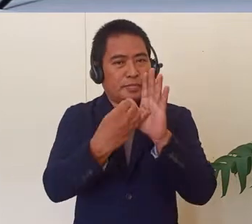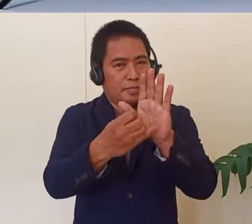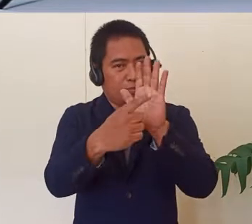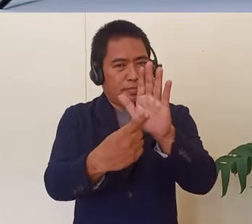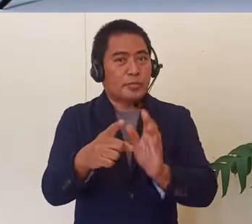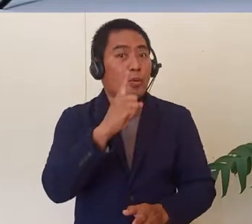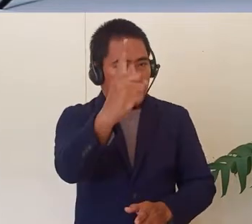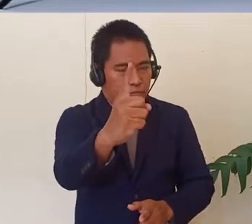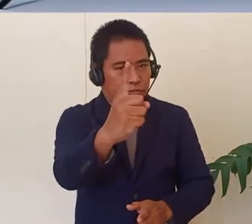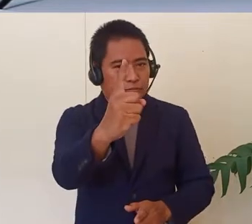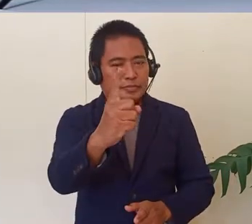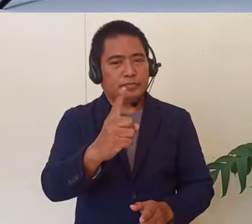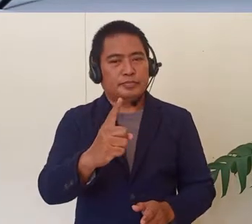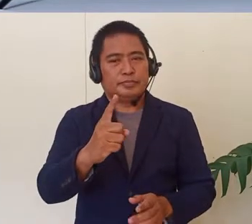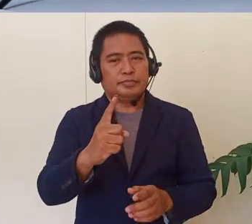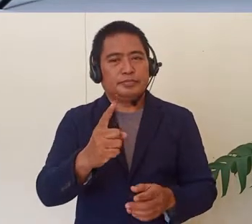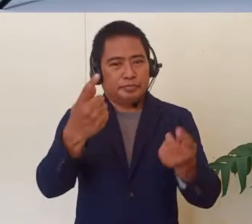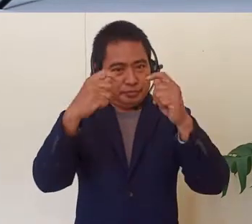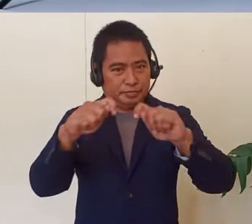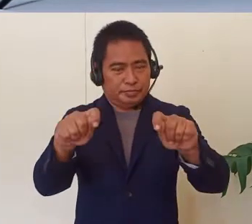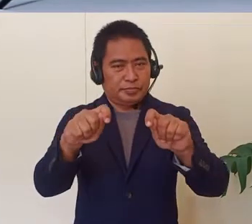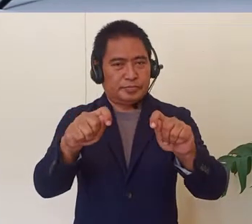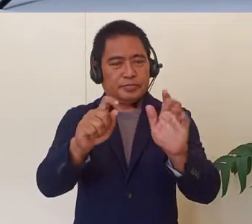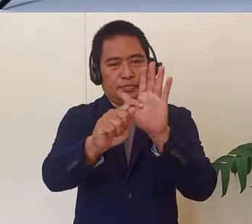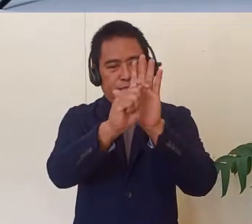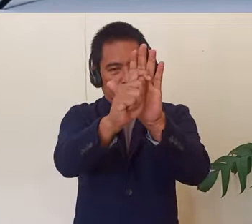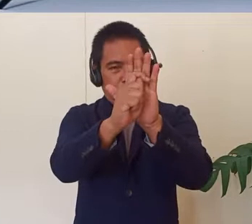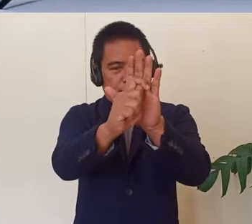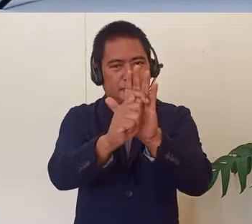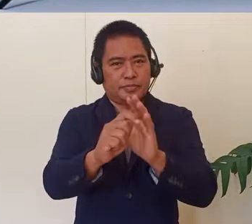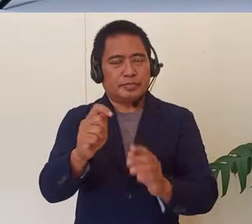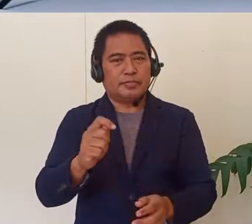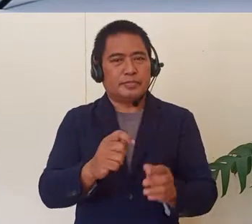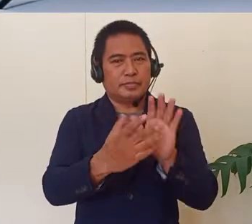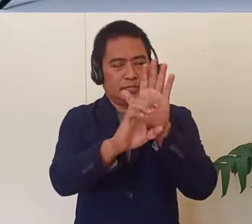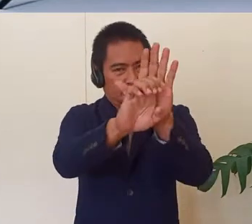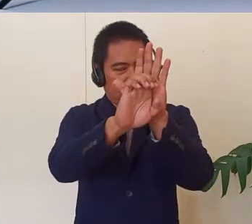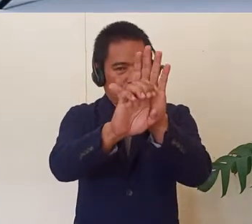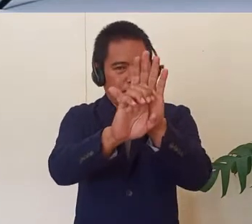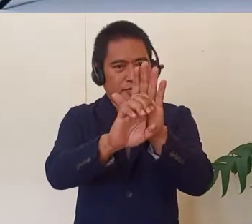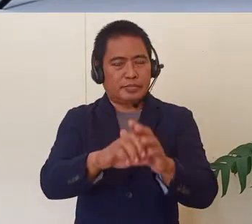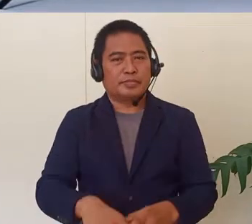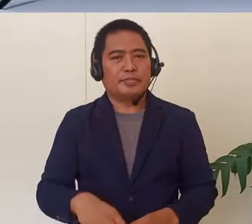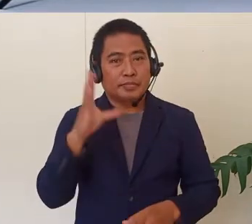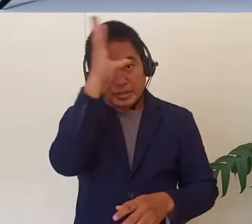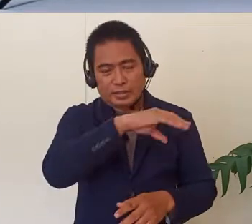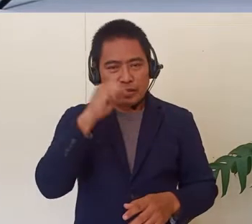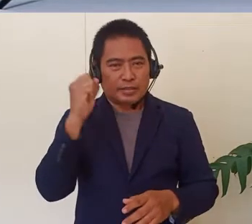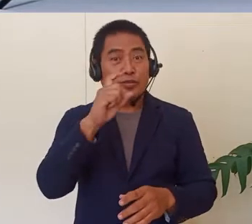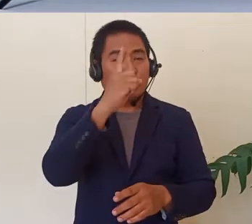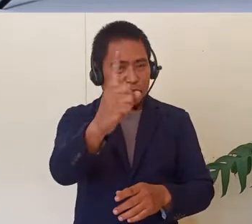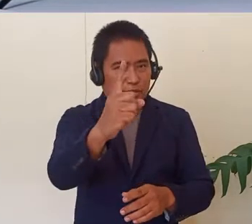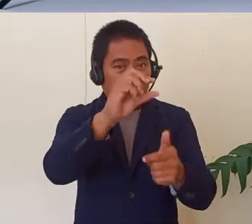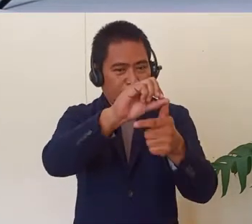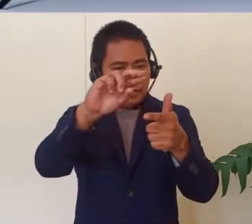examples. Can you guess if the substances is homogeneous or heterogeneous kind of mixture?